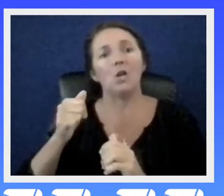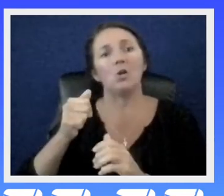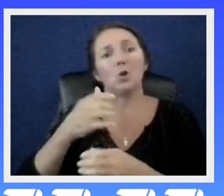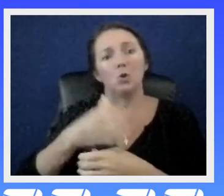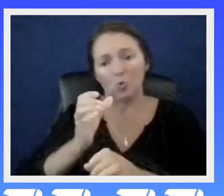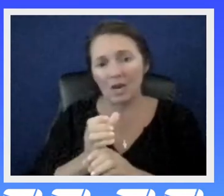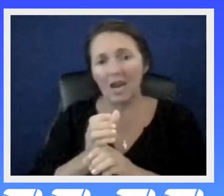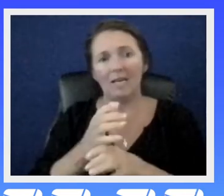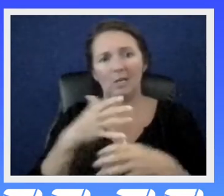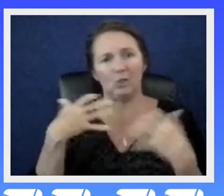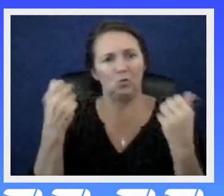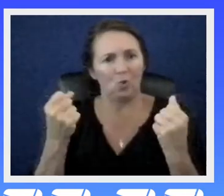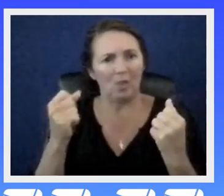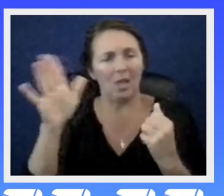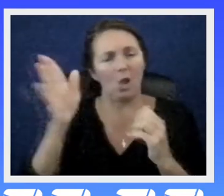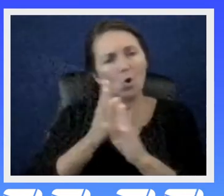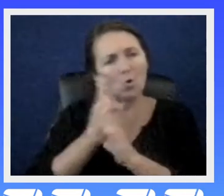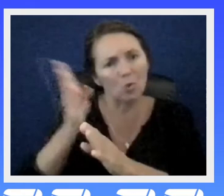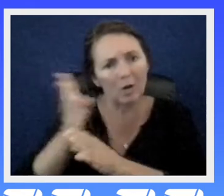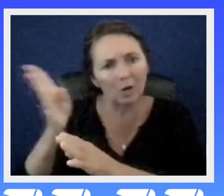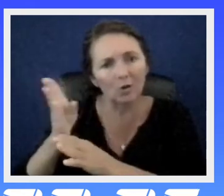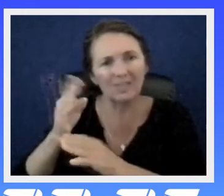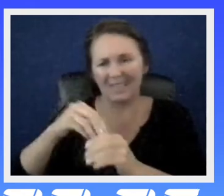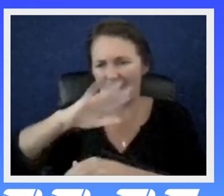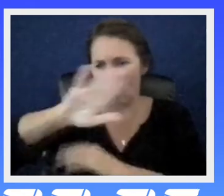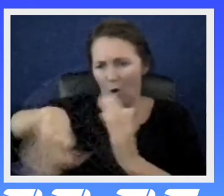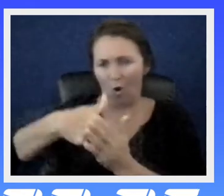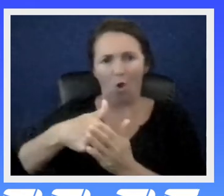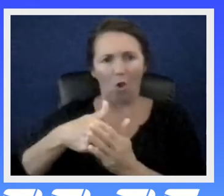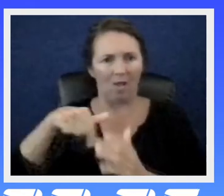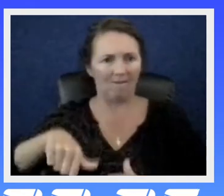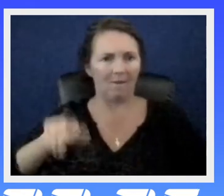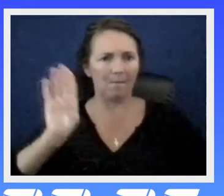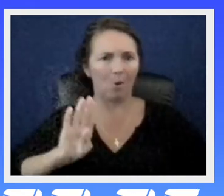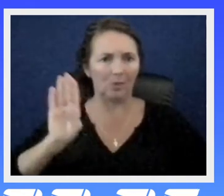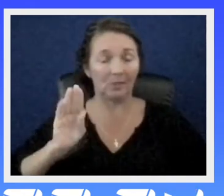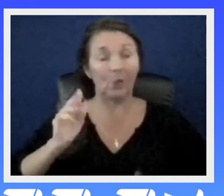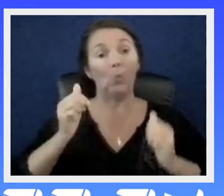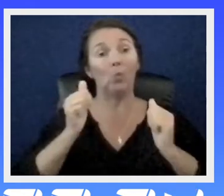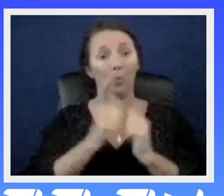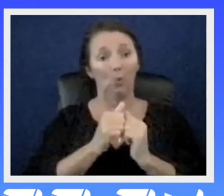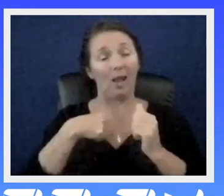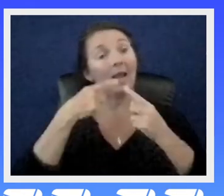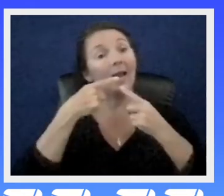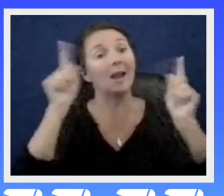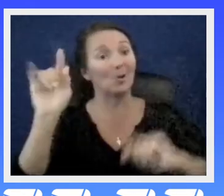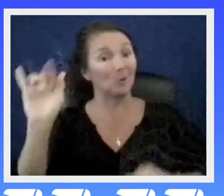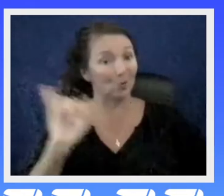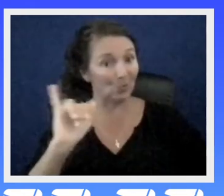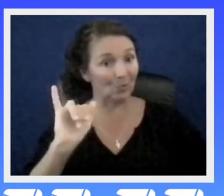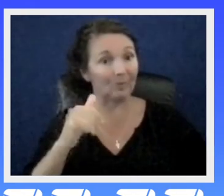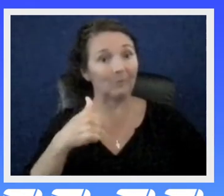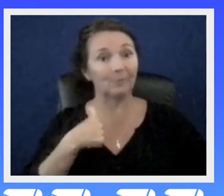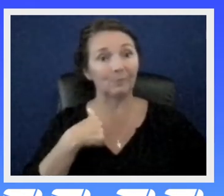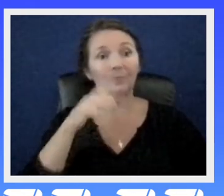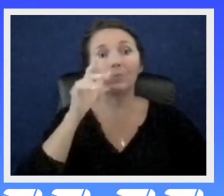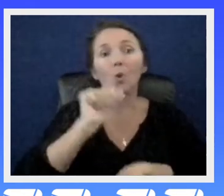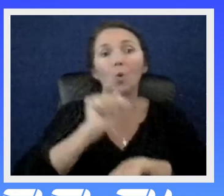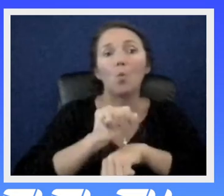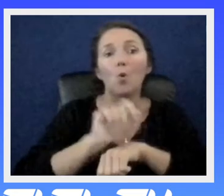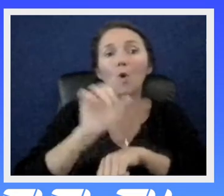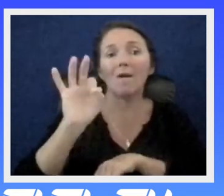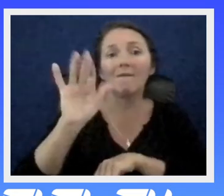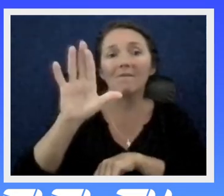career pathways for artists in all of Boston. With that, I've announced that I would do a workforce